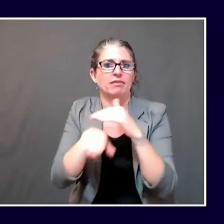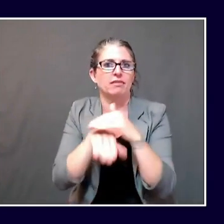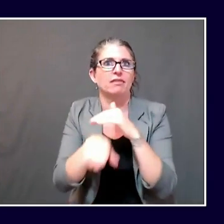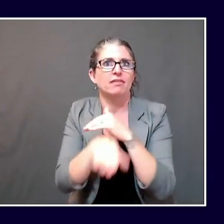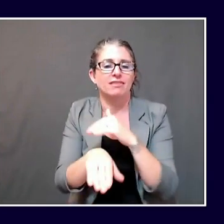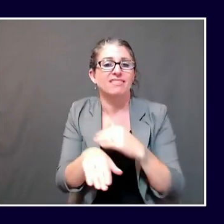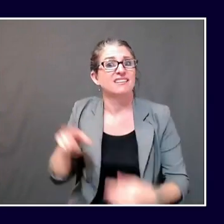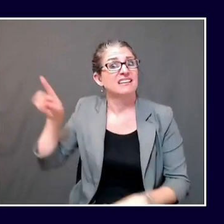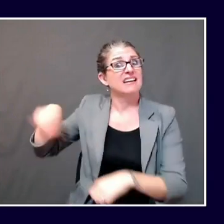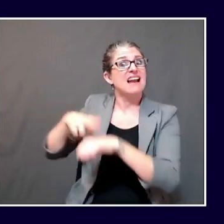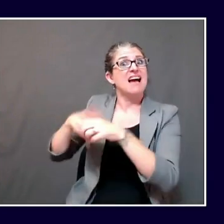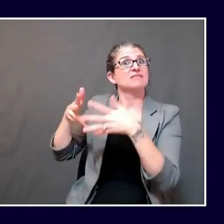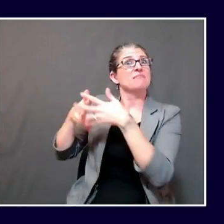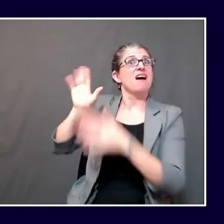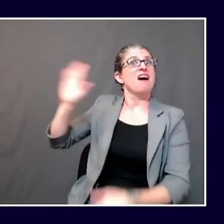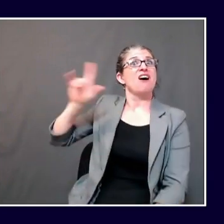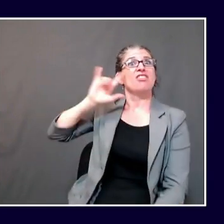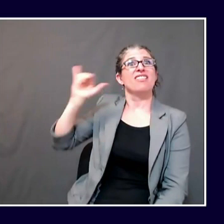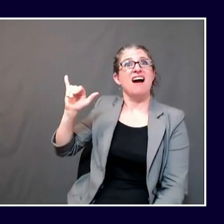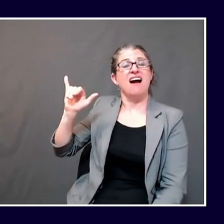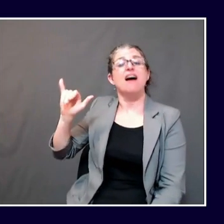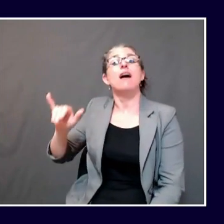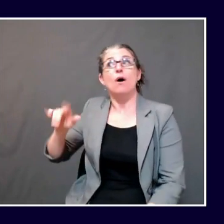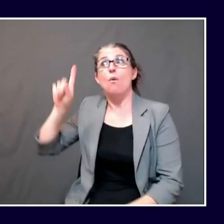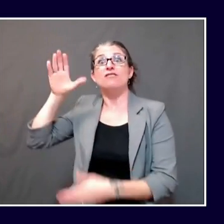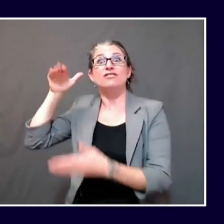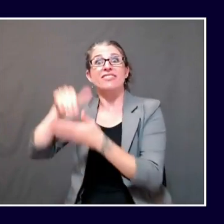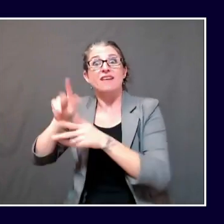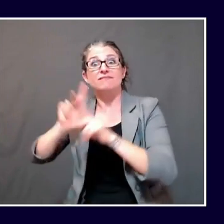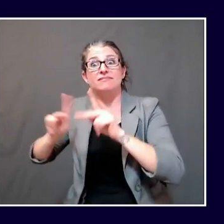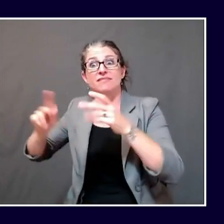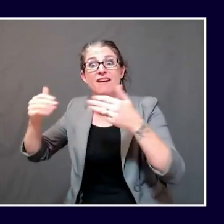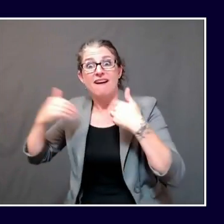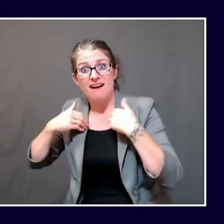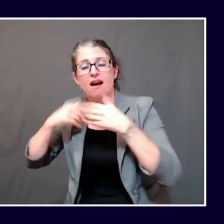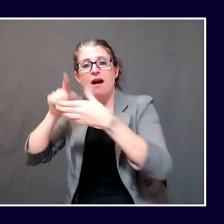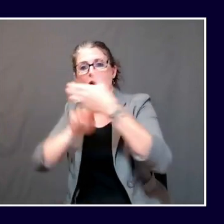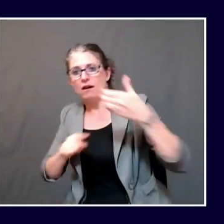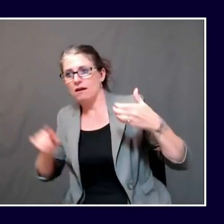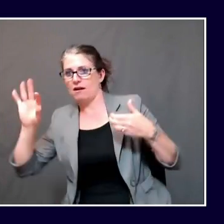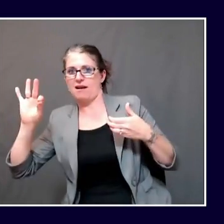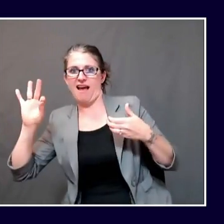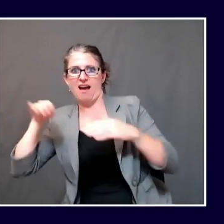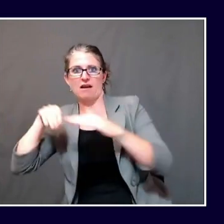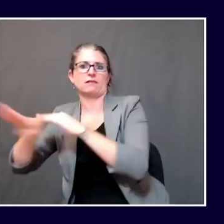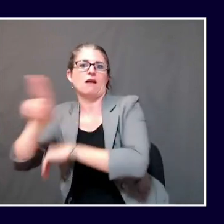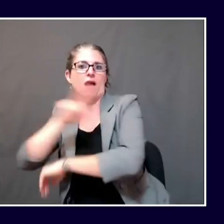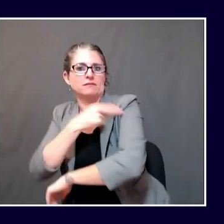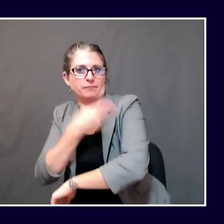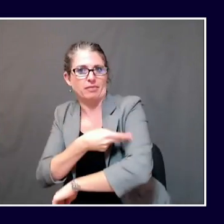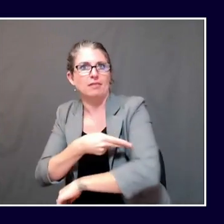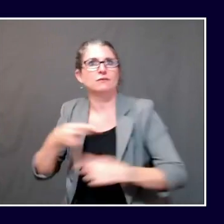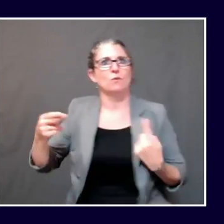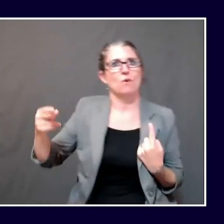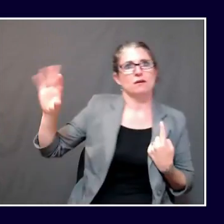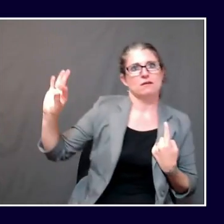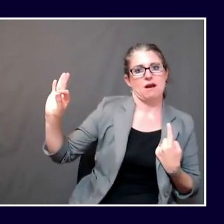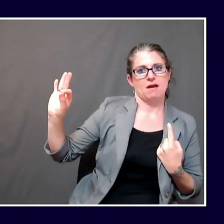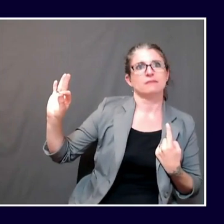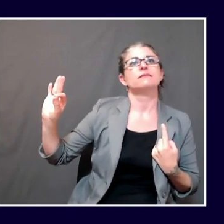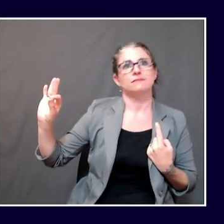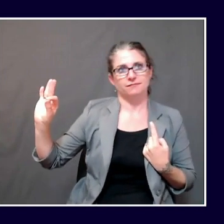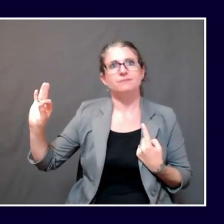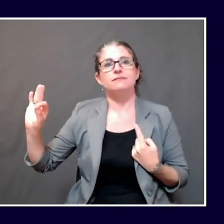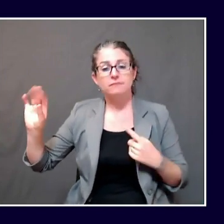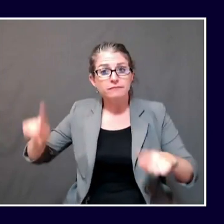4,704 who have recovered, an increase of 26 from yesterday. Among our cases are